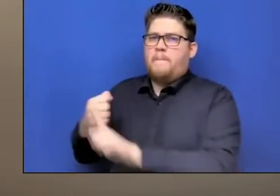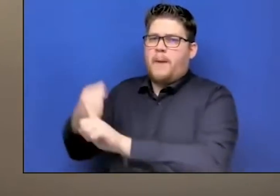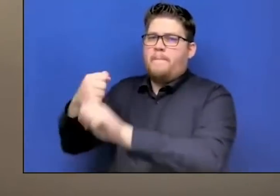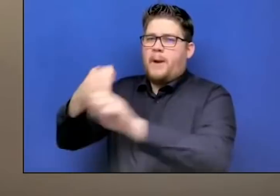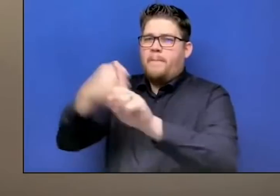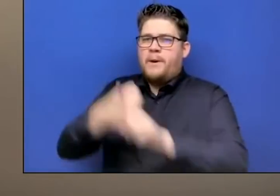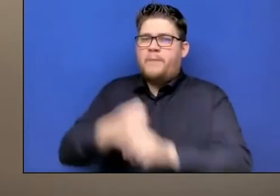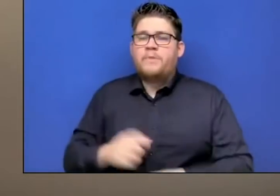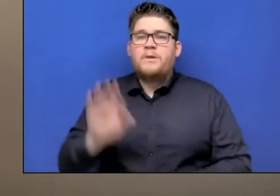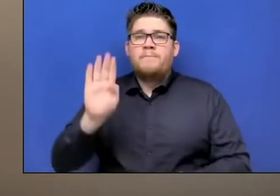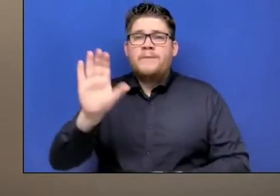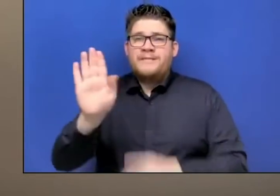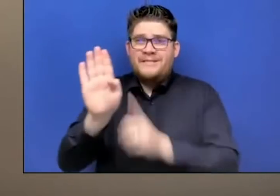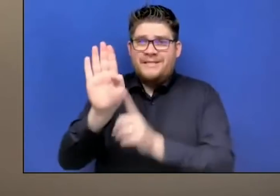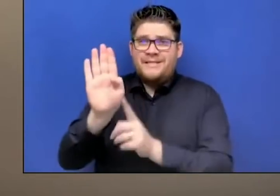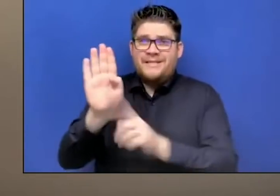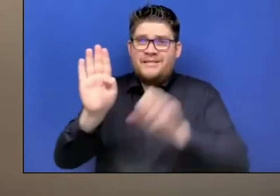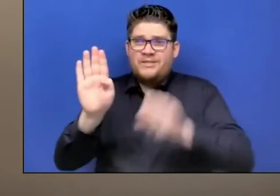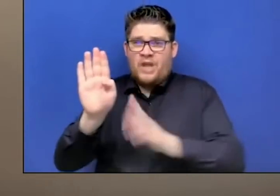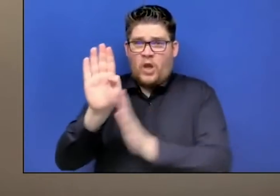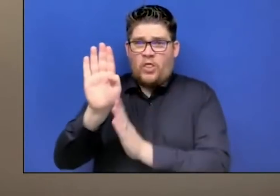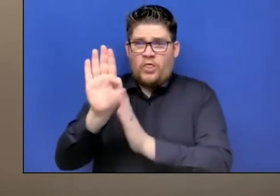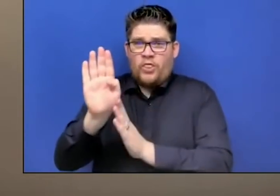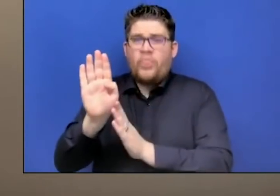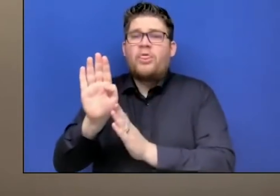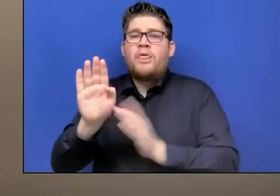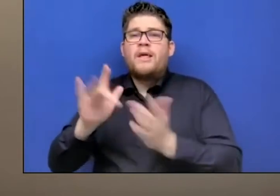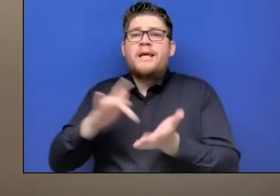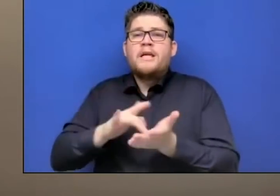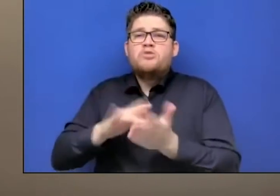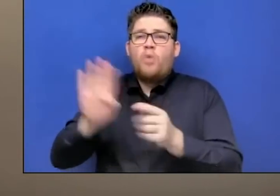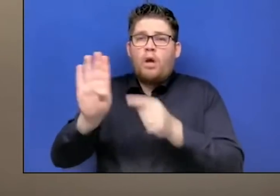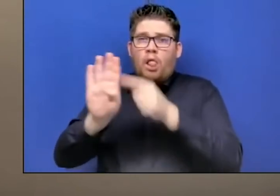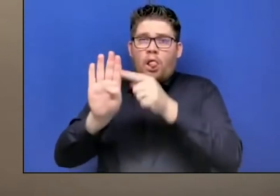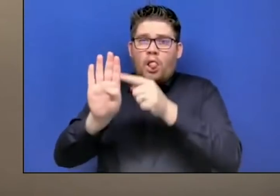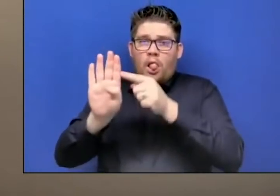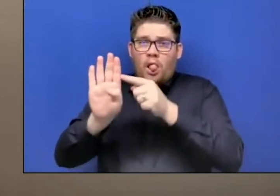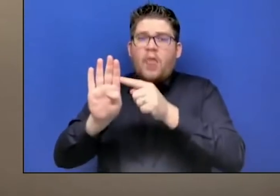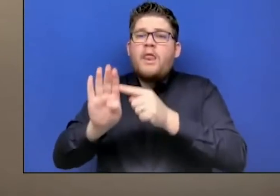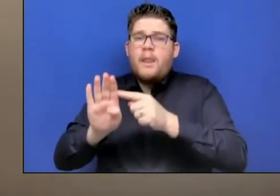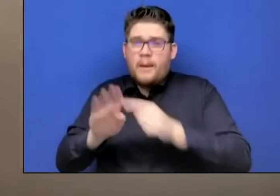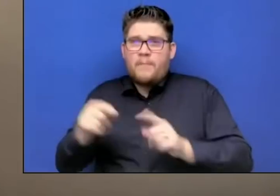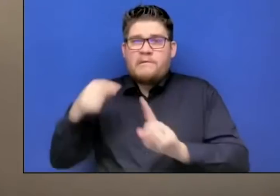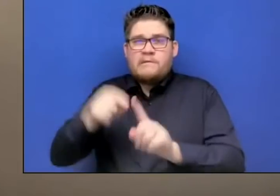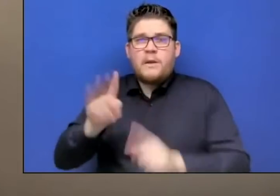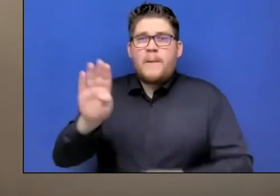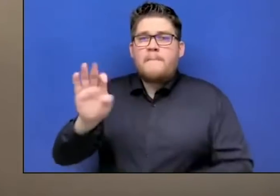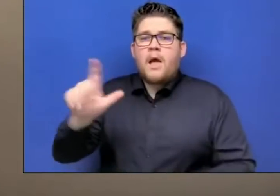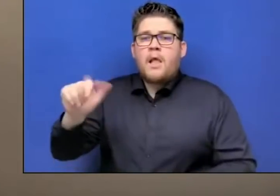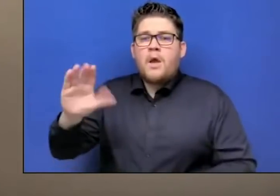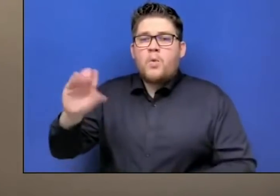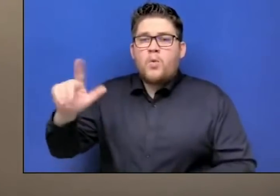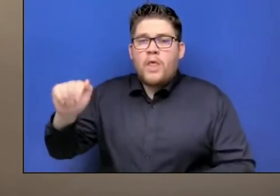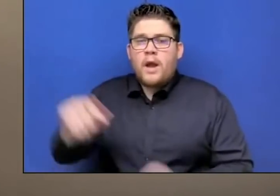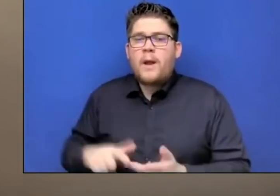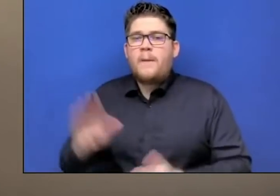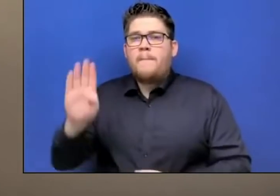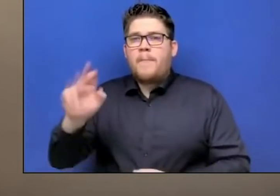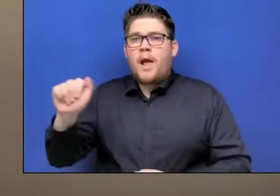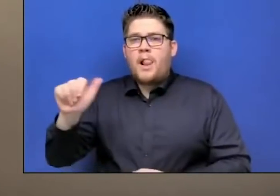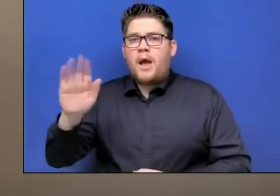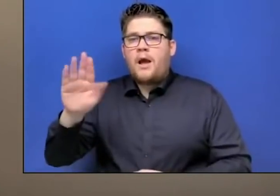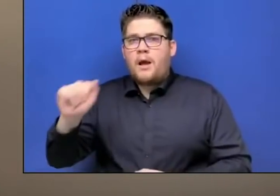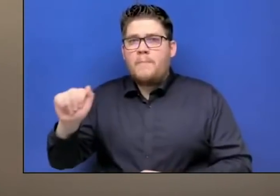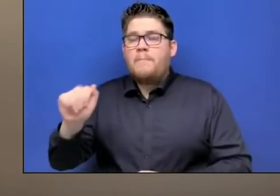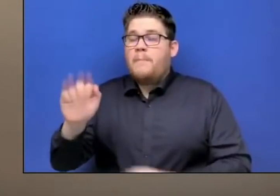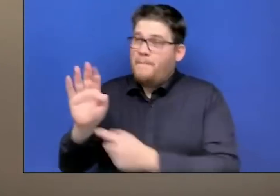be the peak for this event. So places from Bella Coola, Bella Bella, Wekano, Kinkam Inlet,